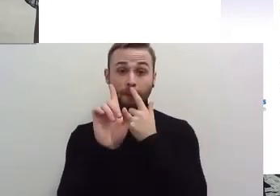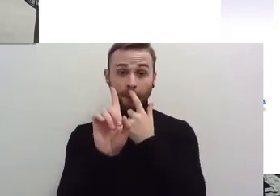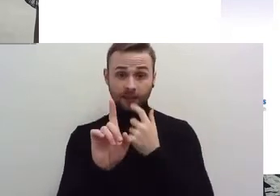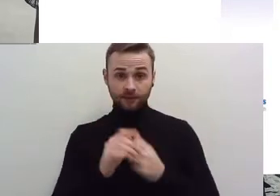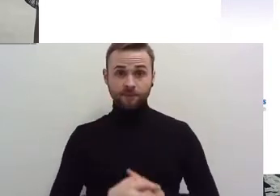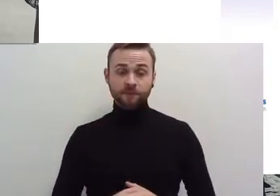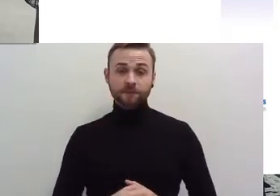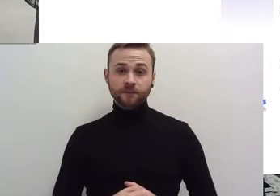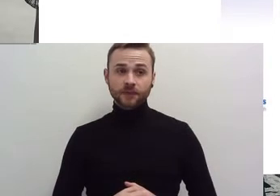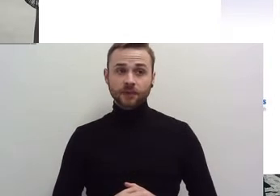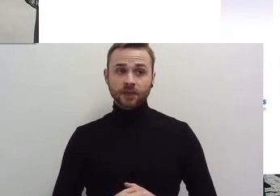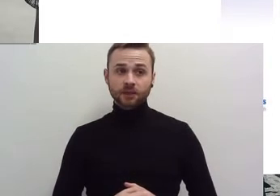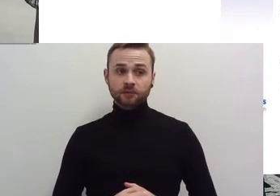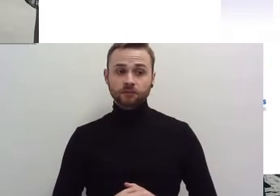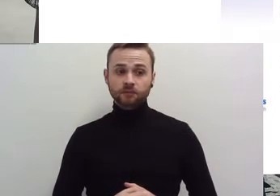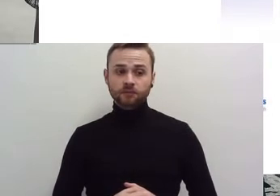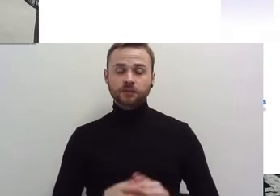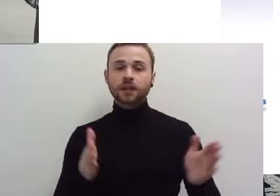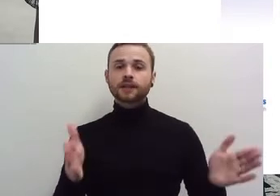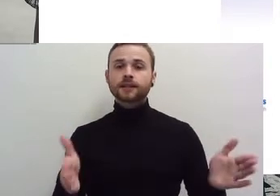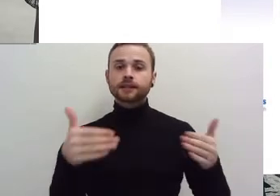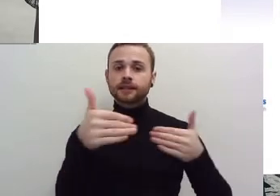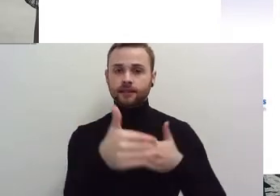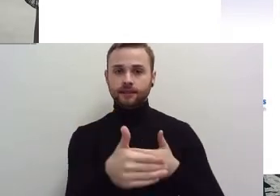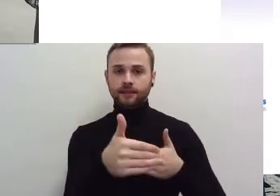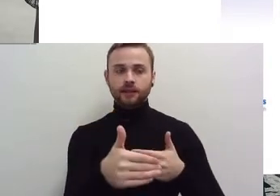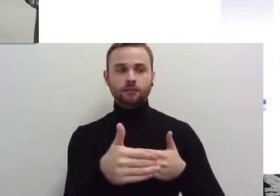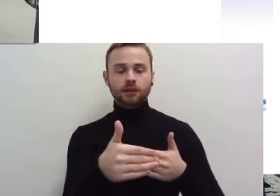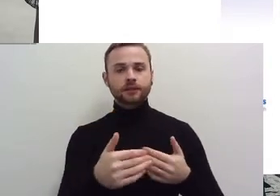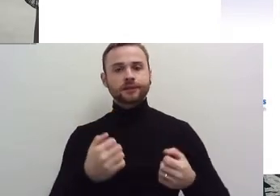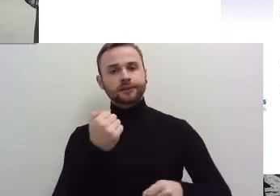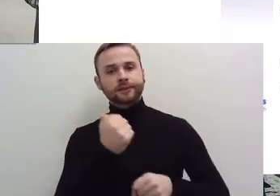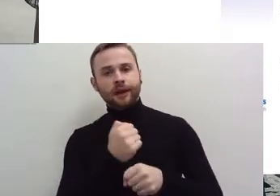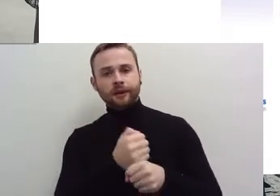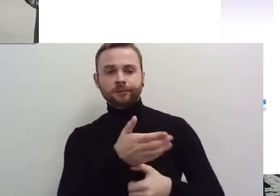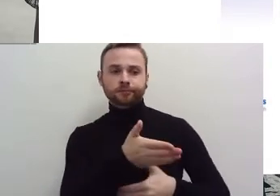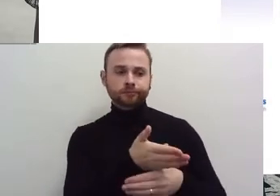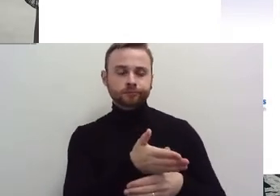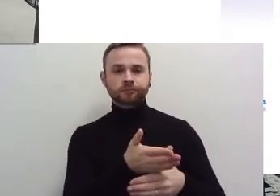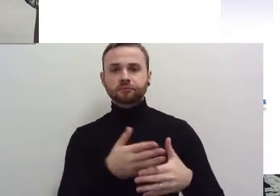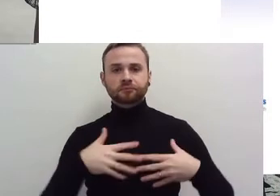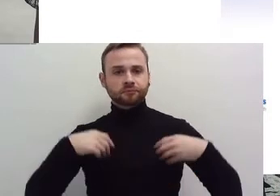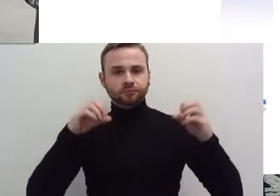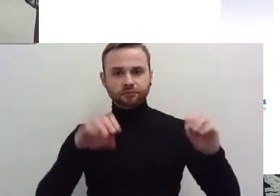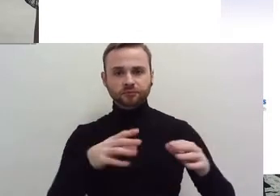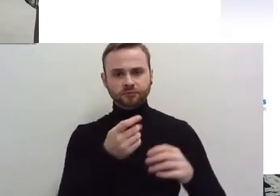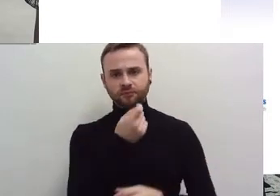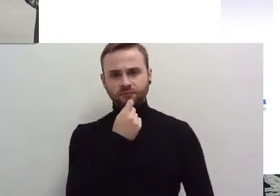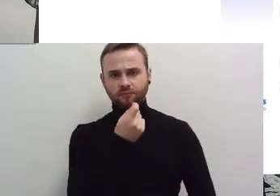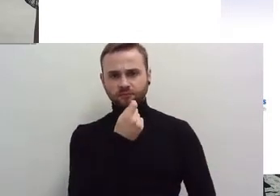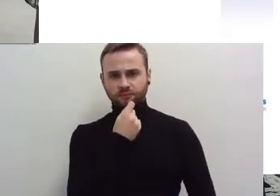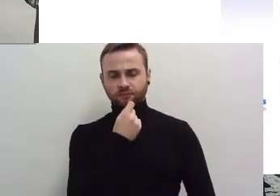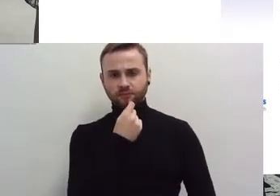resources, then we can find ourselves in situations where for example, a daycare center